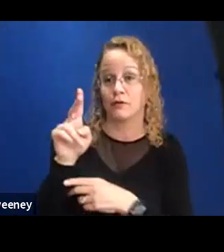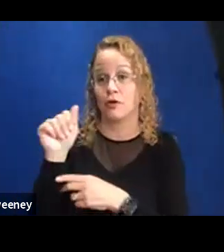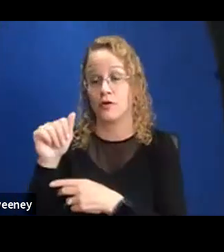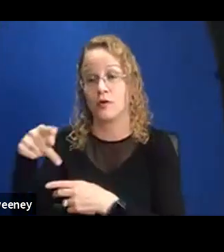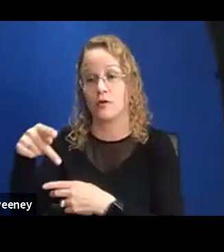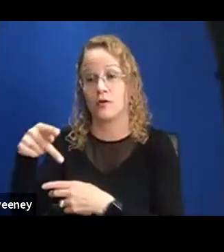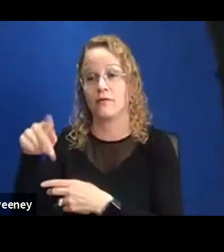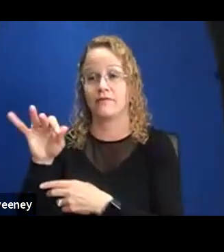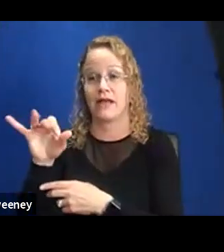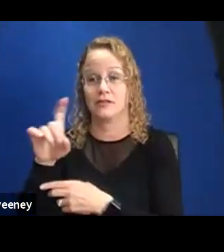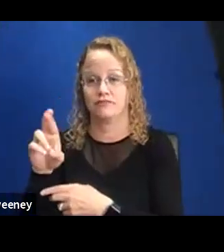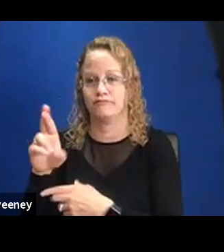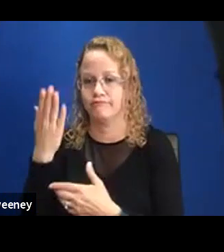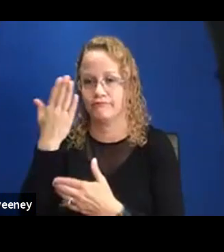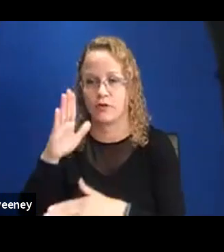Pfizer.